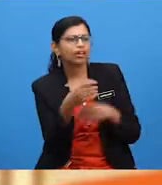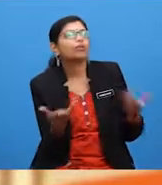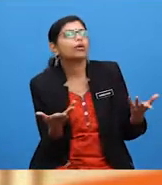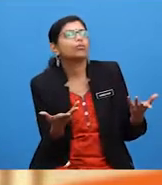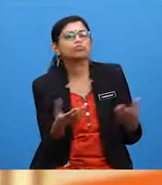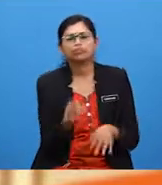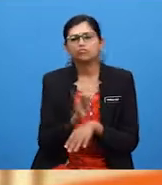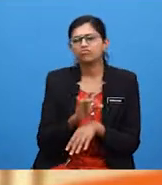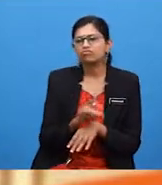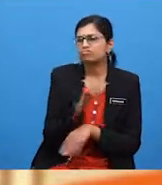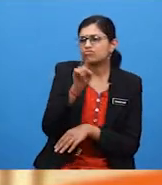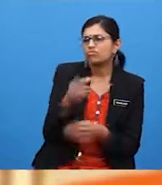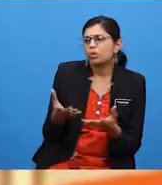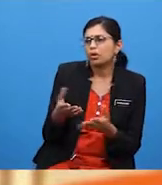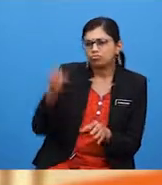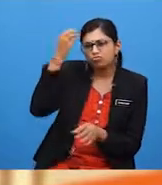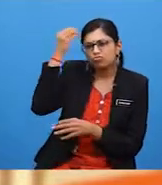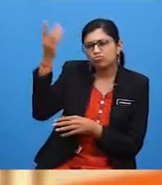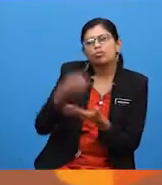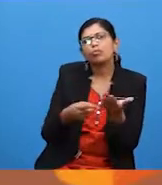other's advice and opinions.